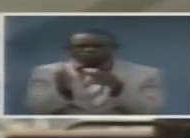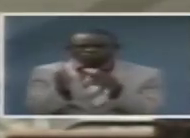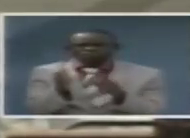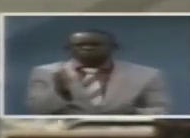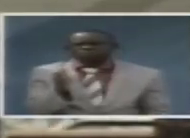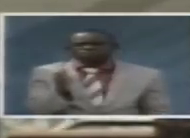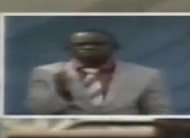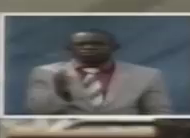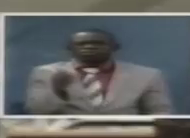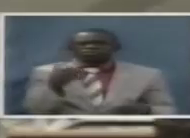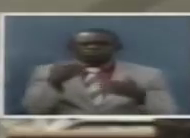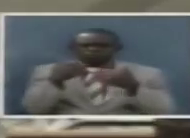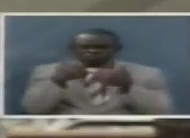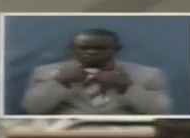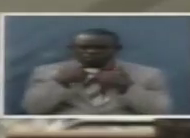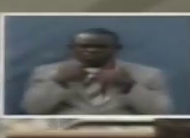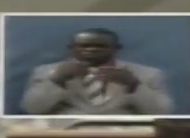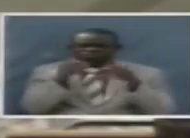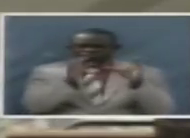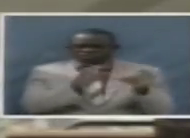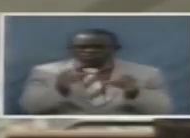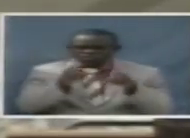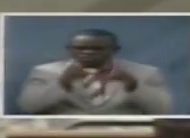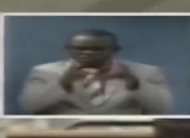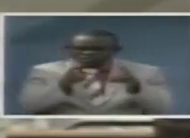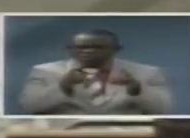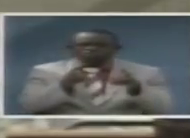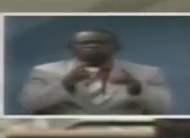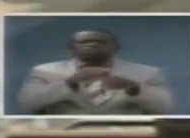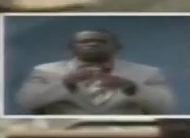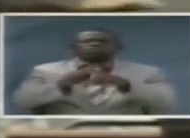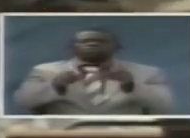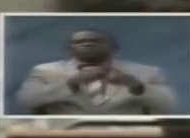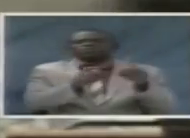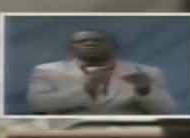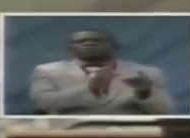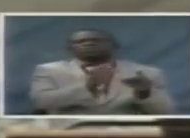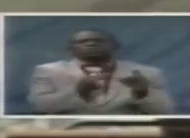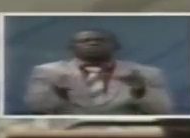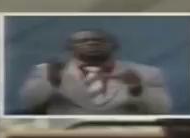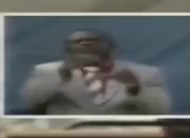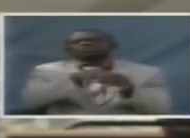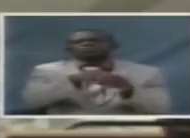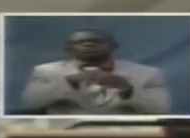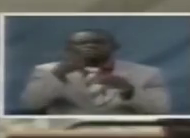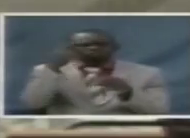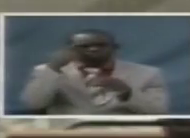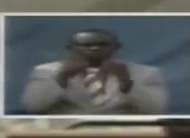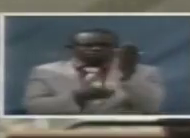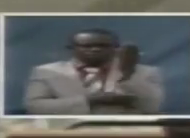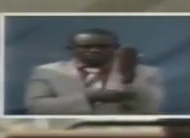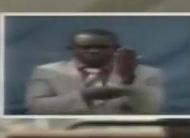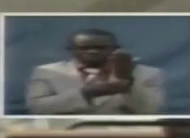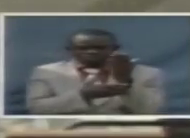adopted an integrated multi-sectoral approach to development. This entails that